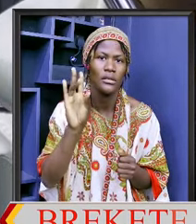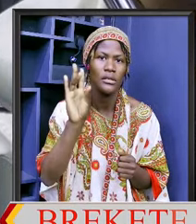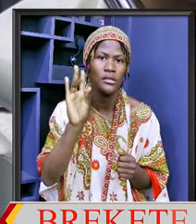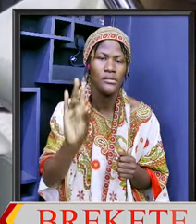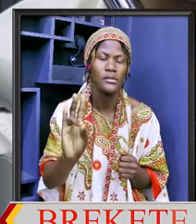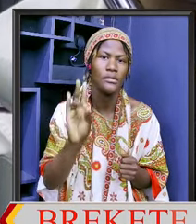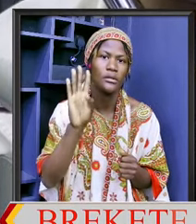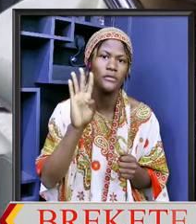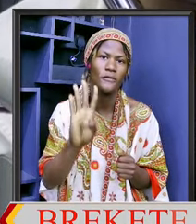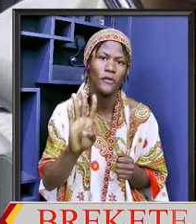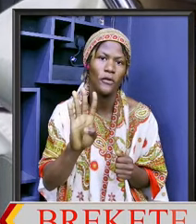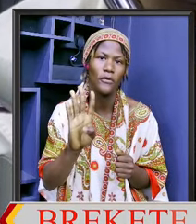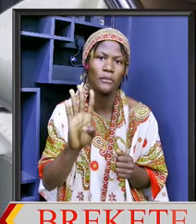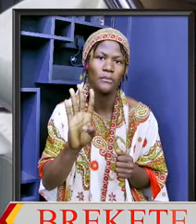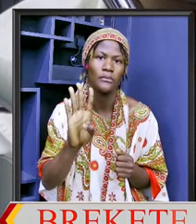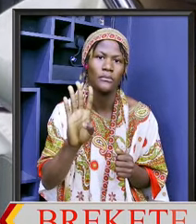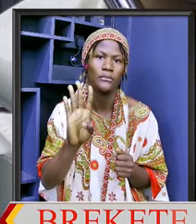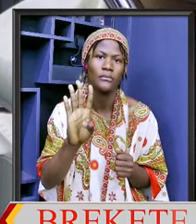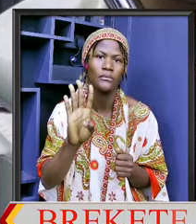64